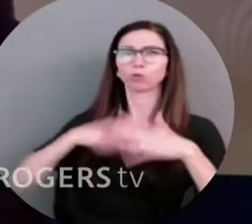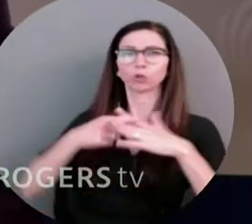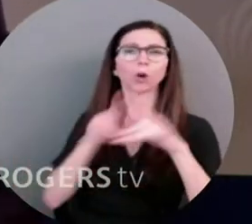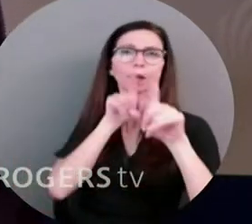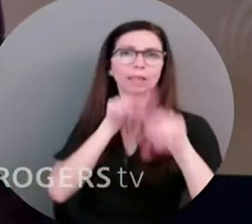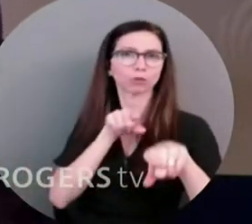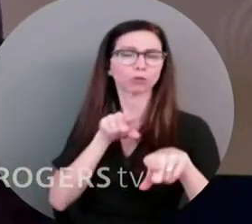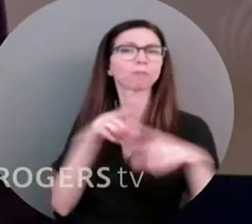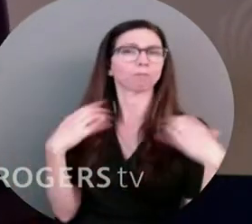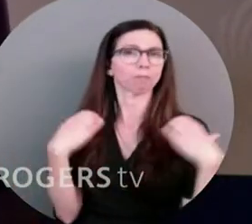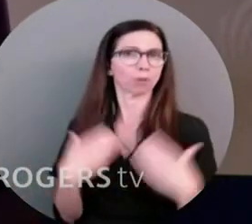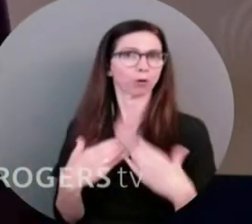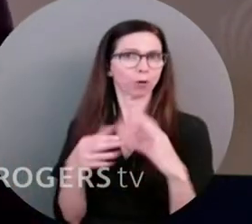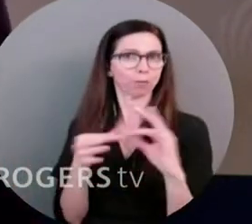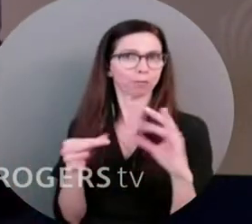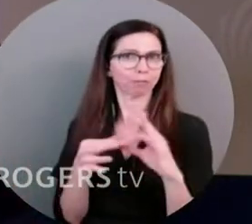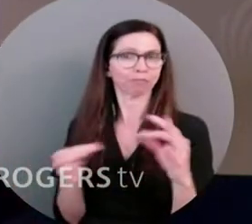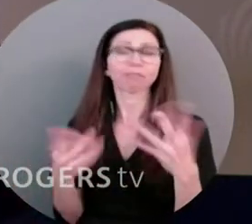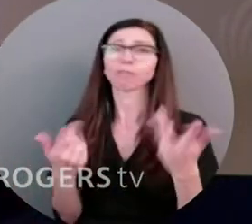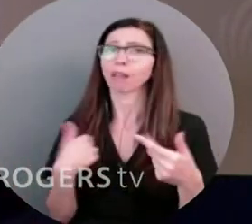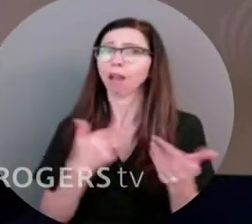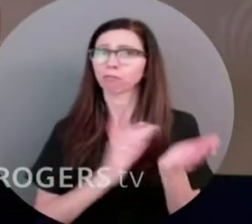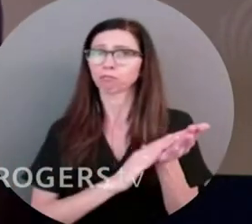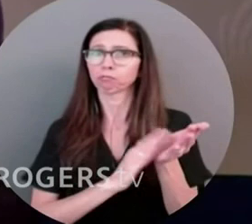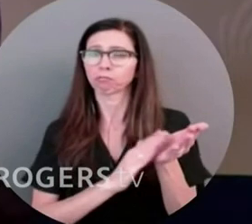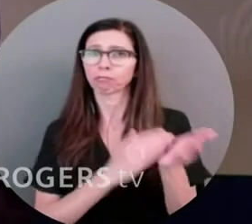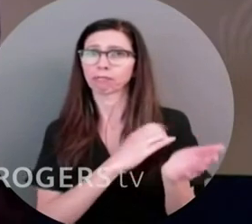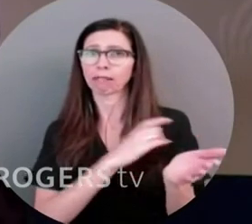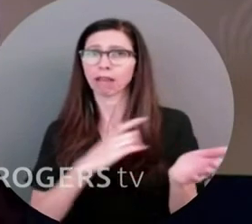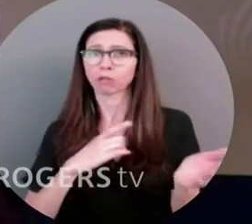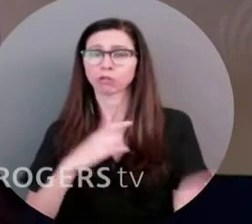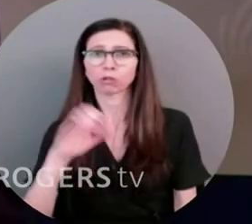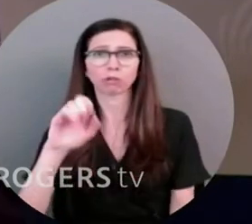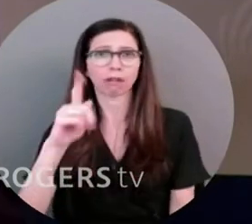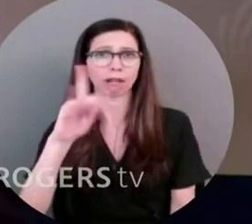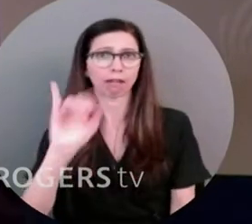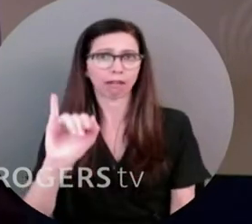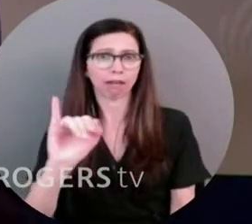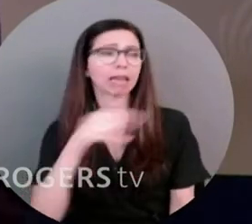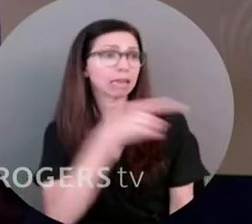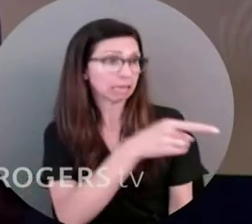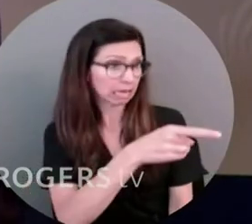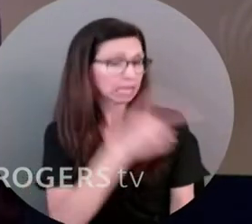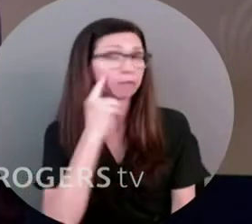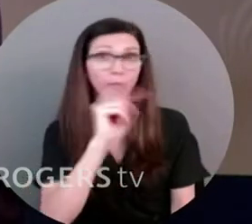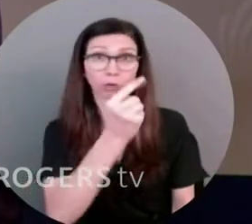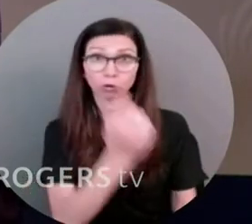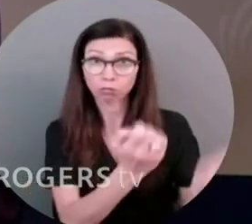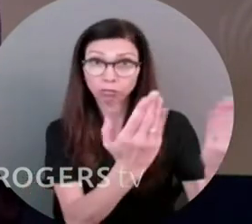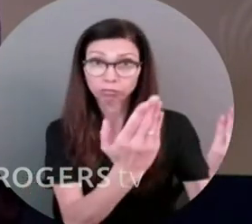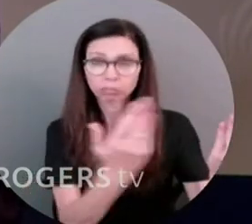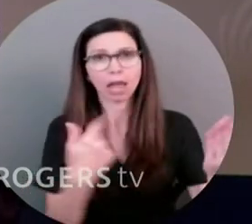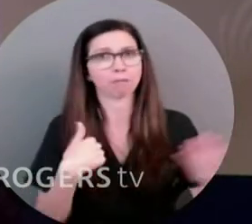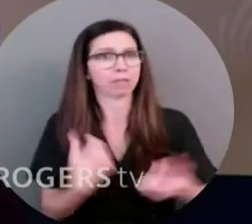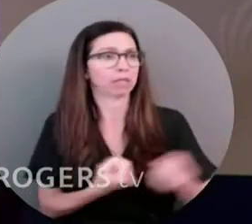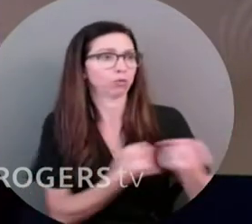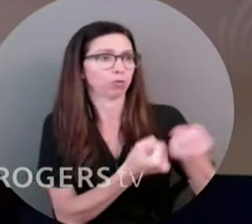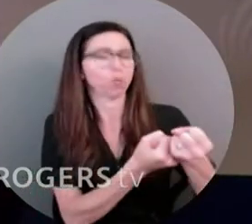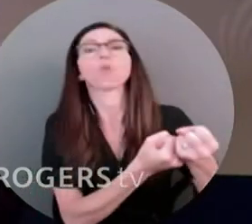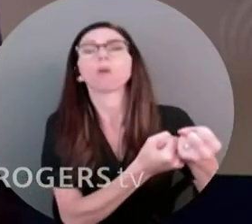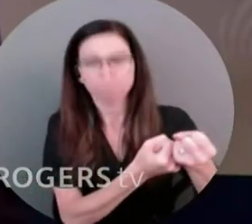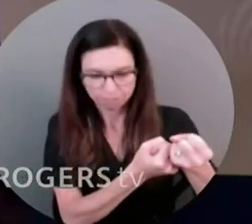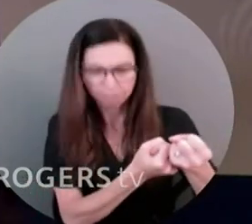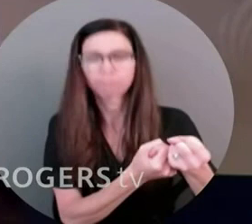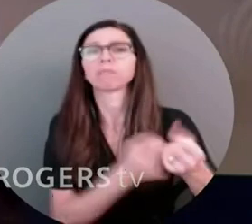good credit to Councillor Egli for bringing that forward, and he asked me to second it, which I was happy to do. I think you know, COVID-19 has turned the